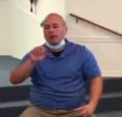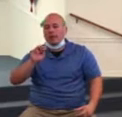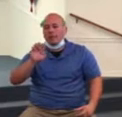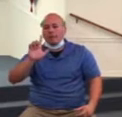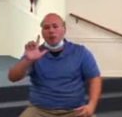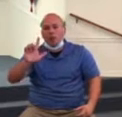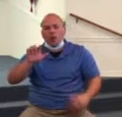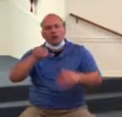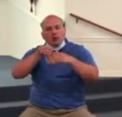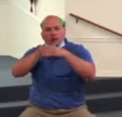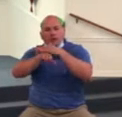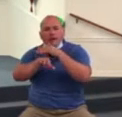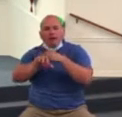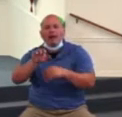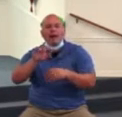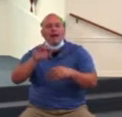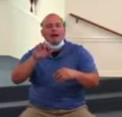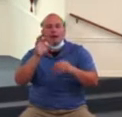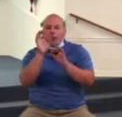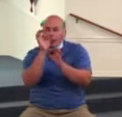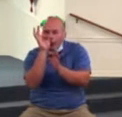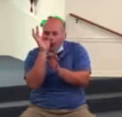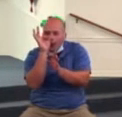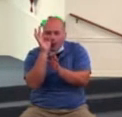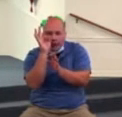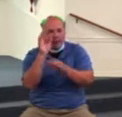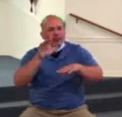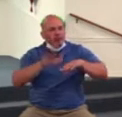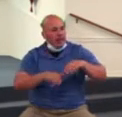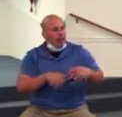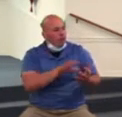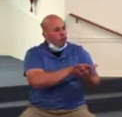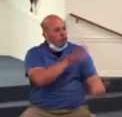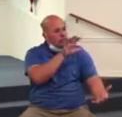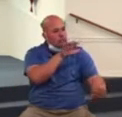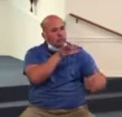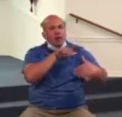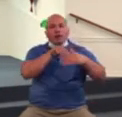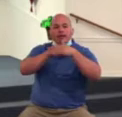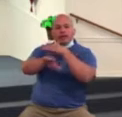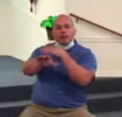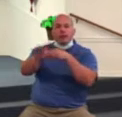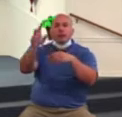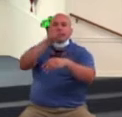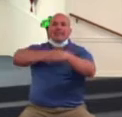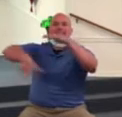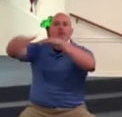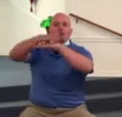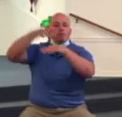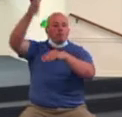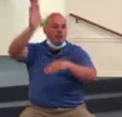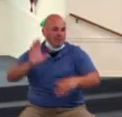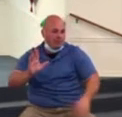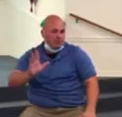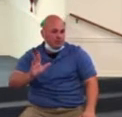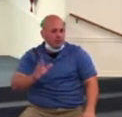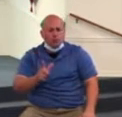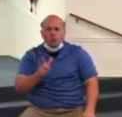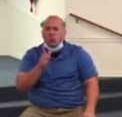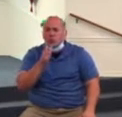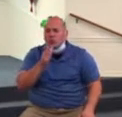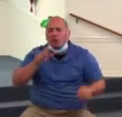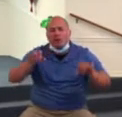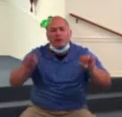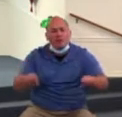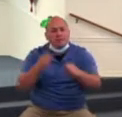rich to enter the kingdom of God." Those who heard this asked, "Who then can be saved?" Jesus